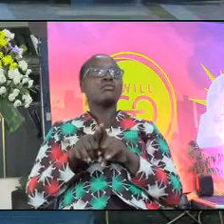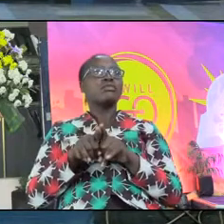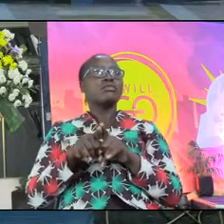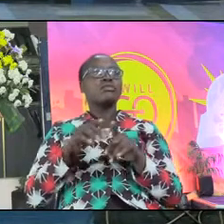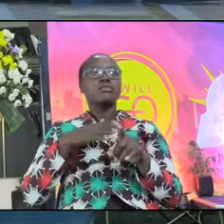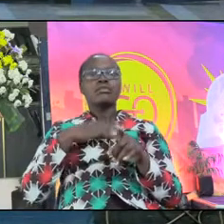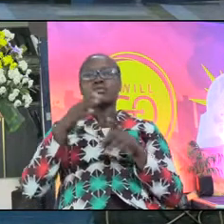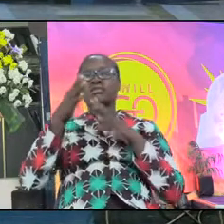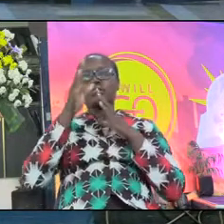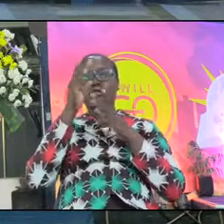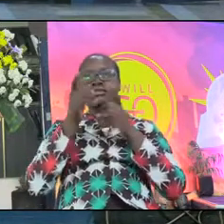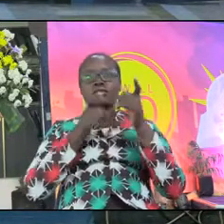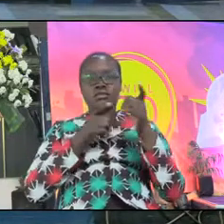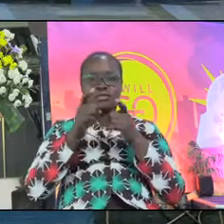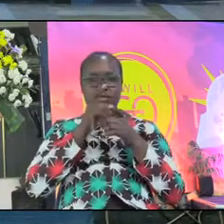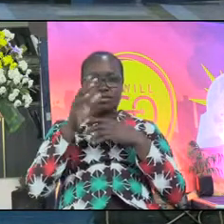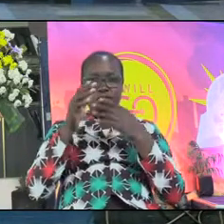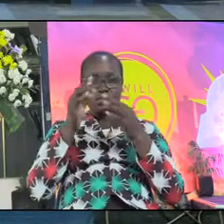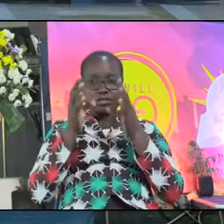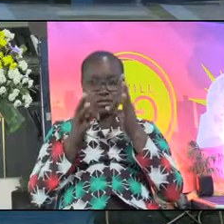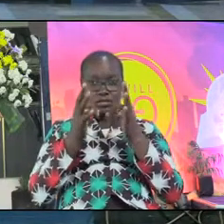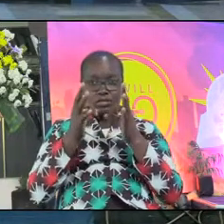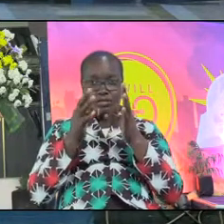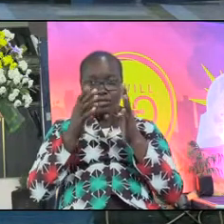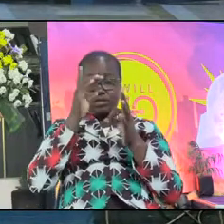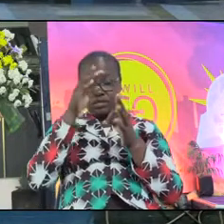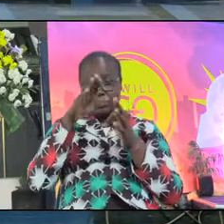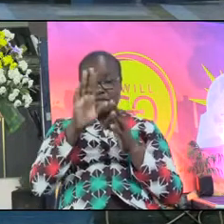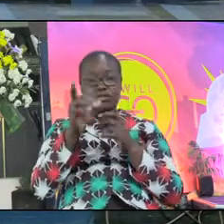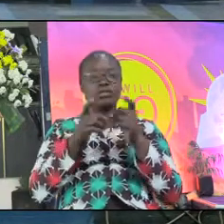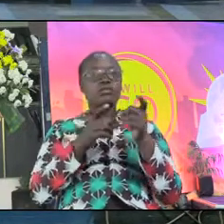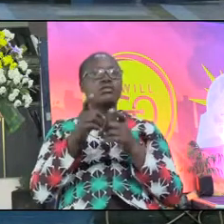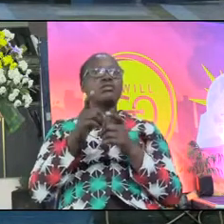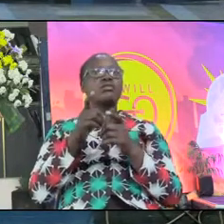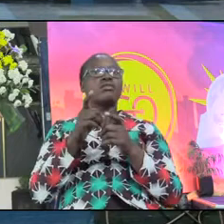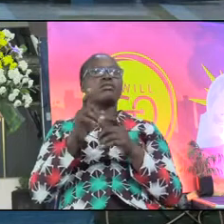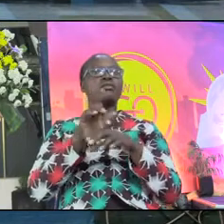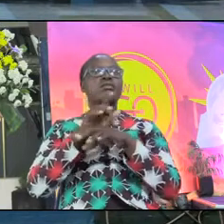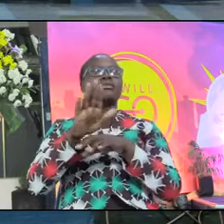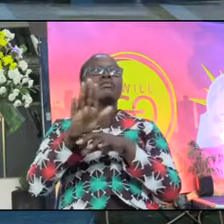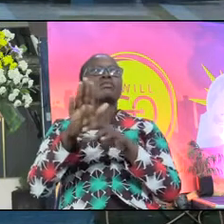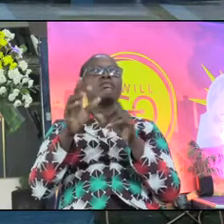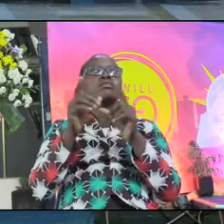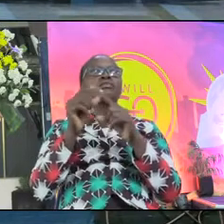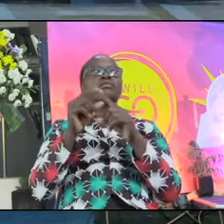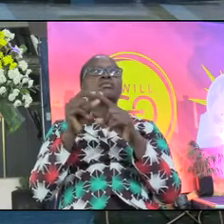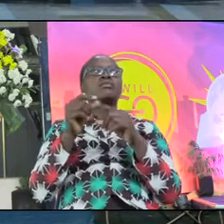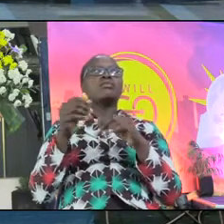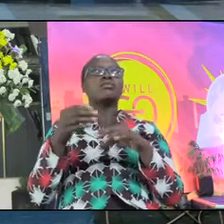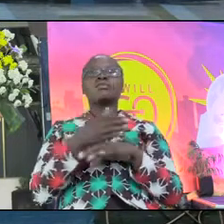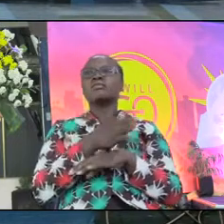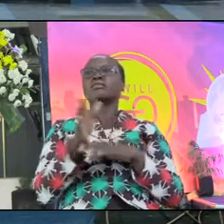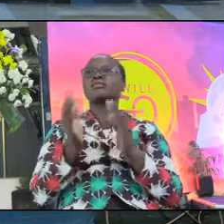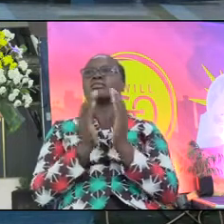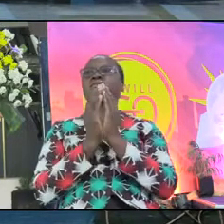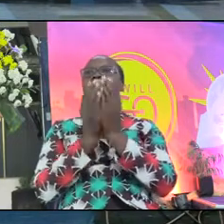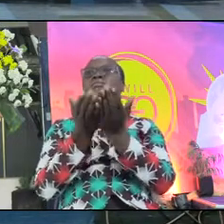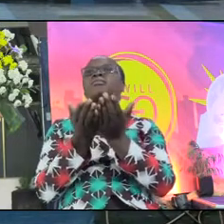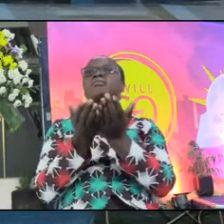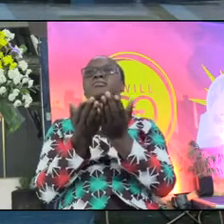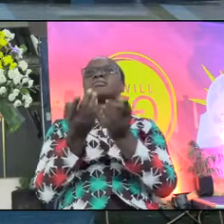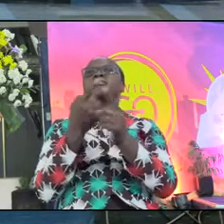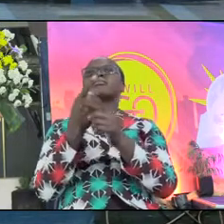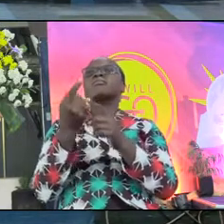is in control. And only a God who is in control can send word, you're going to lose this ship. But